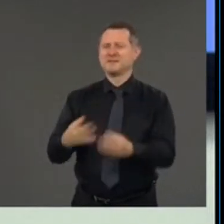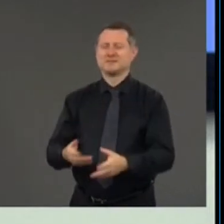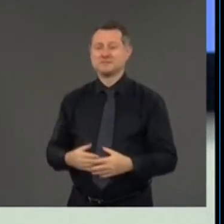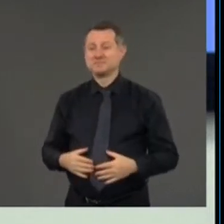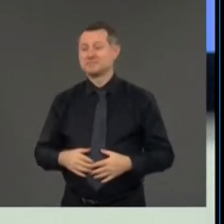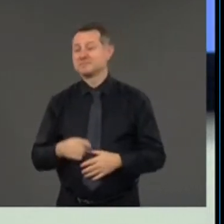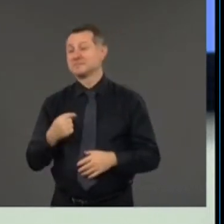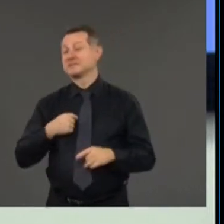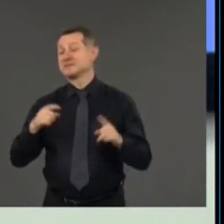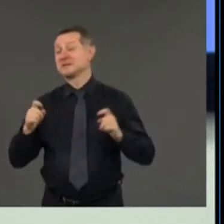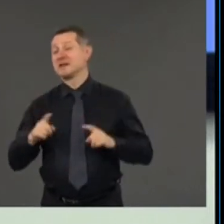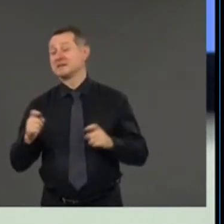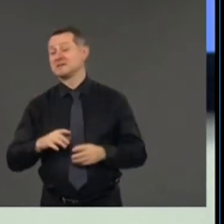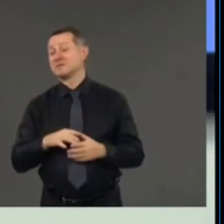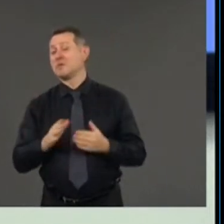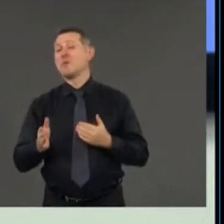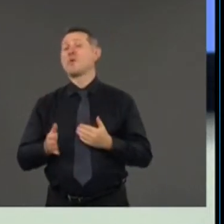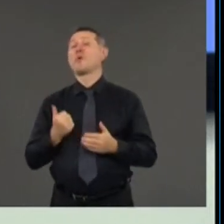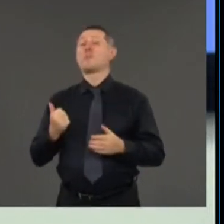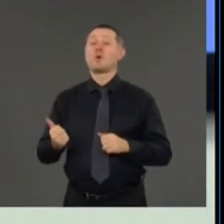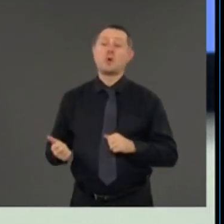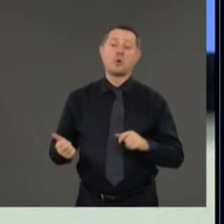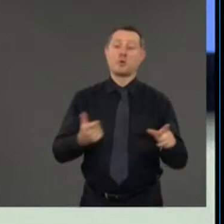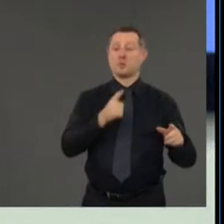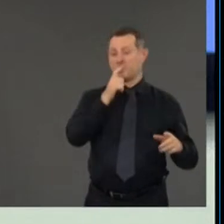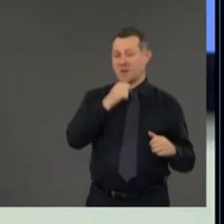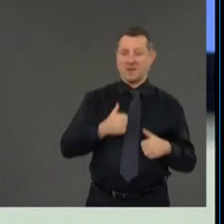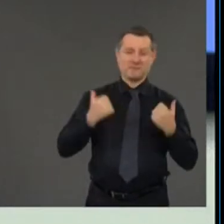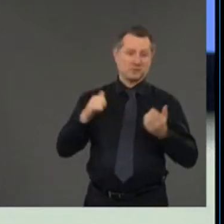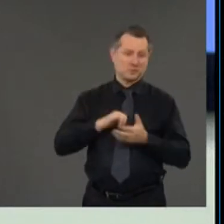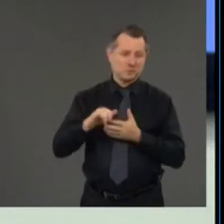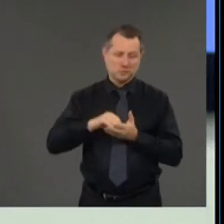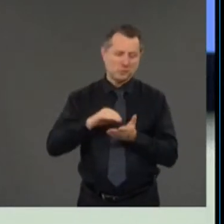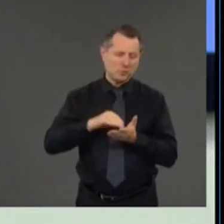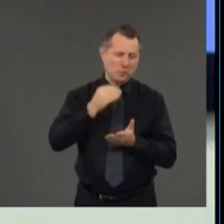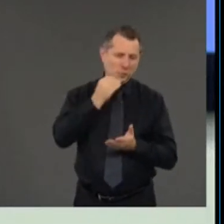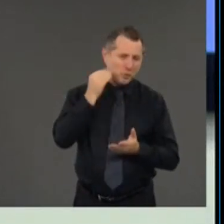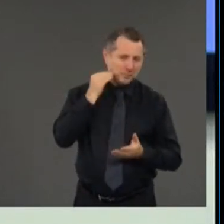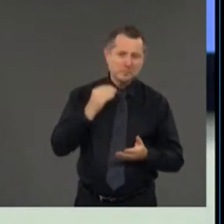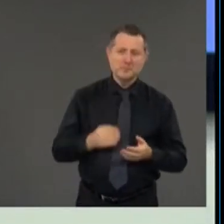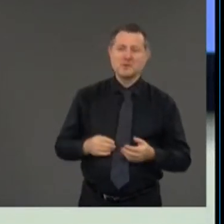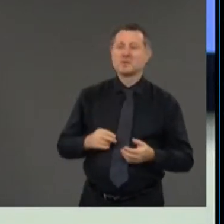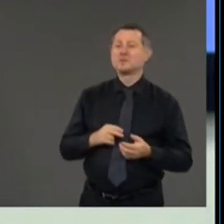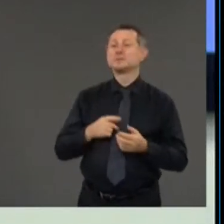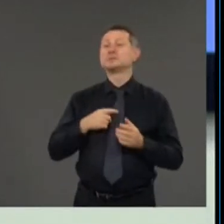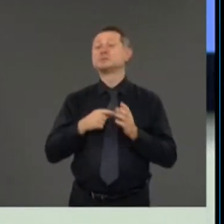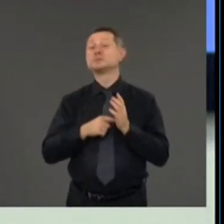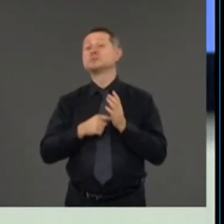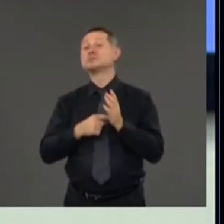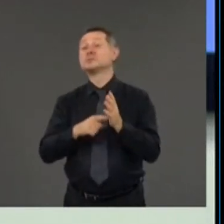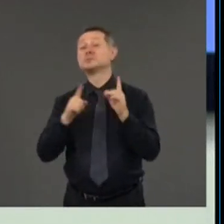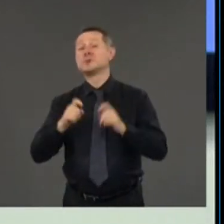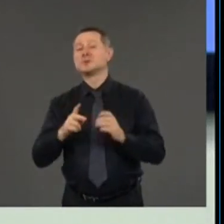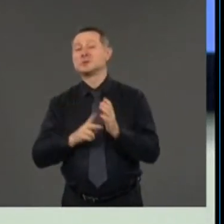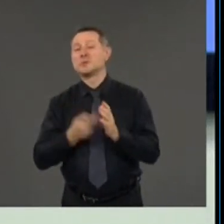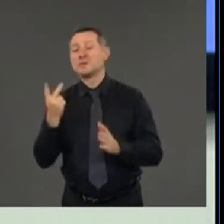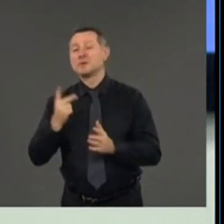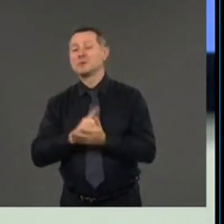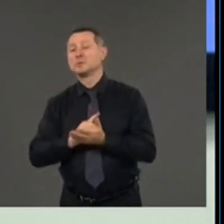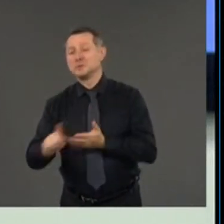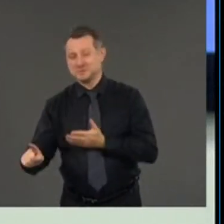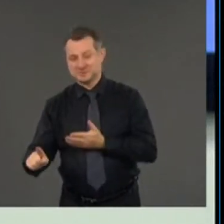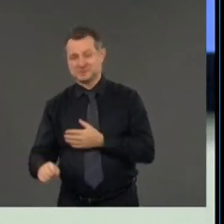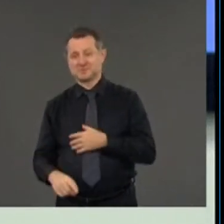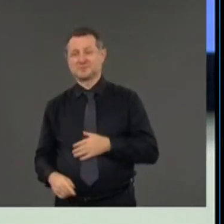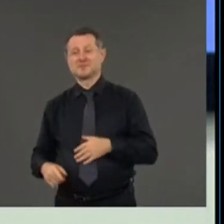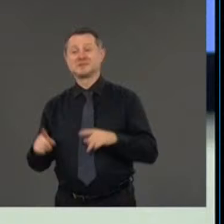essentially all of the residents in all the nursing homes across the state of New York. We have tested twice a week. We tested all the